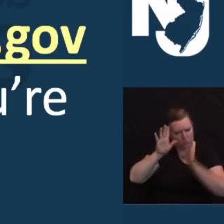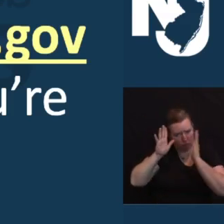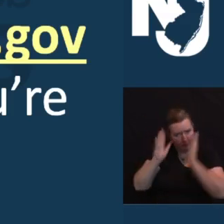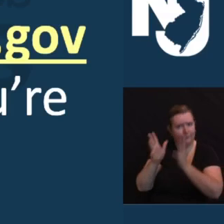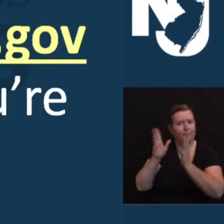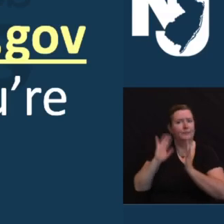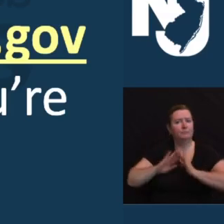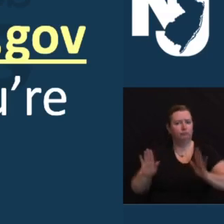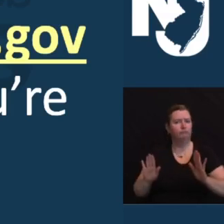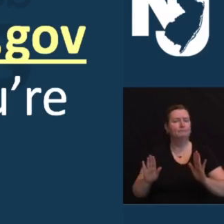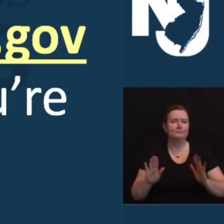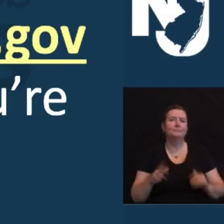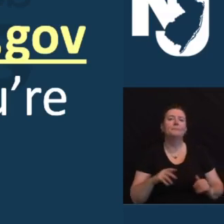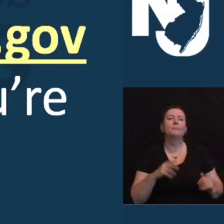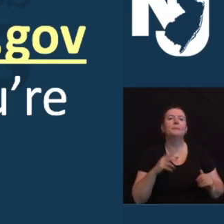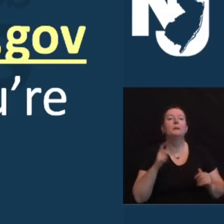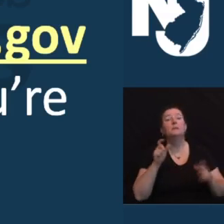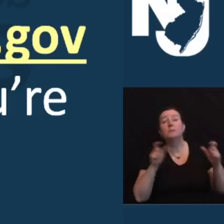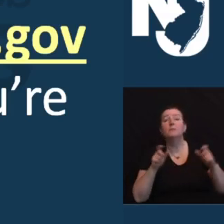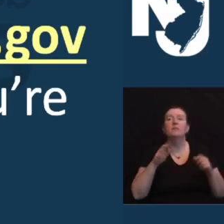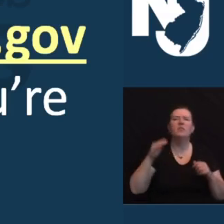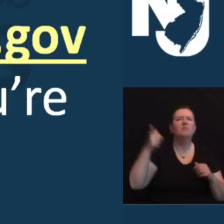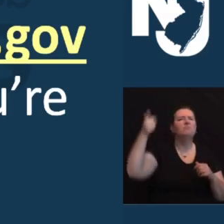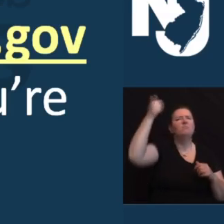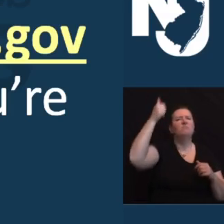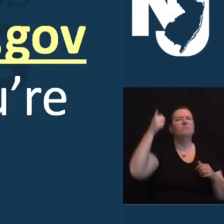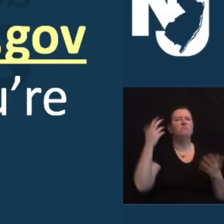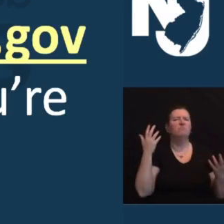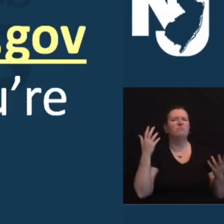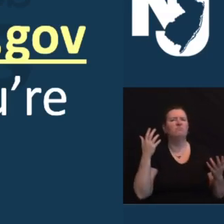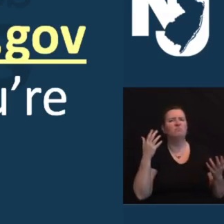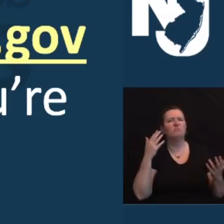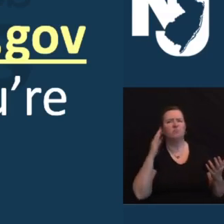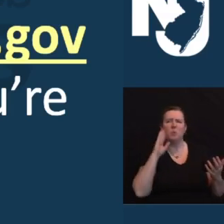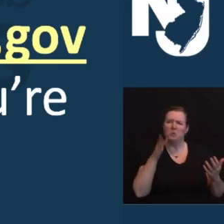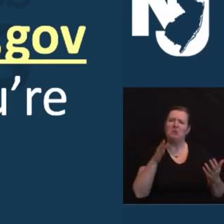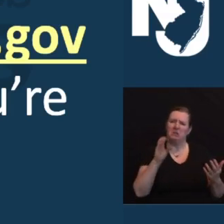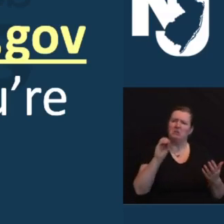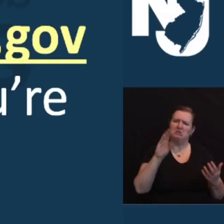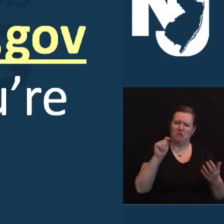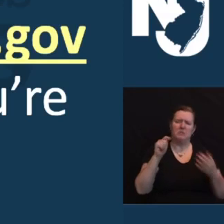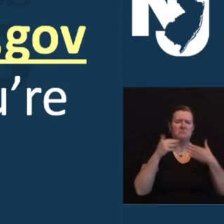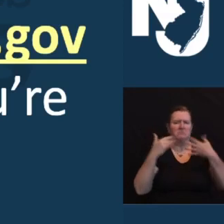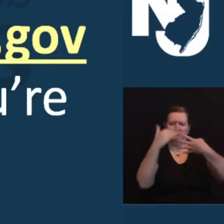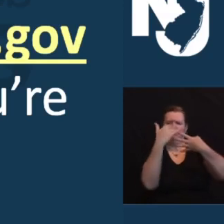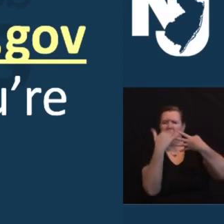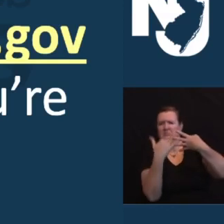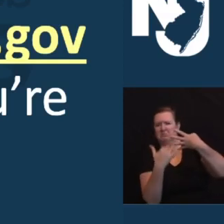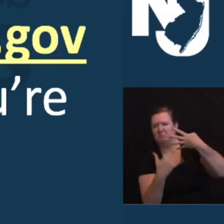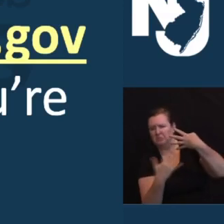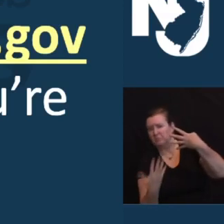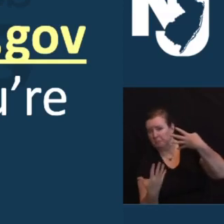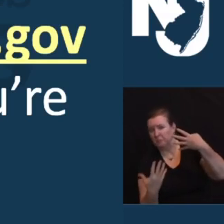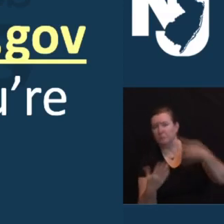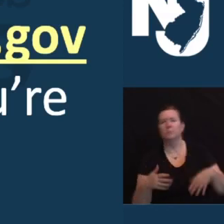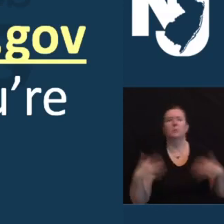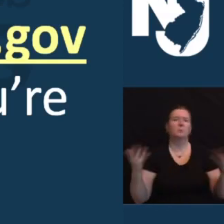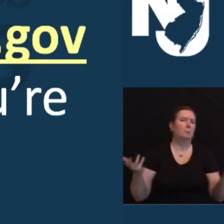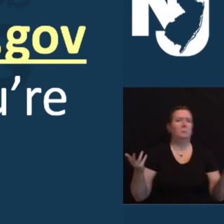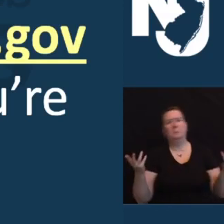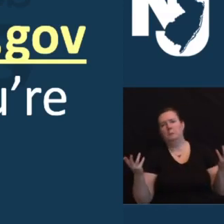spill into the early days of October. So while that's moving around, we're going to continue to keep our eye on the